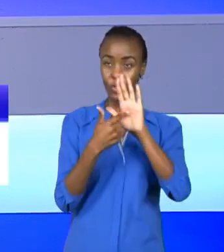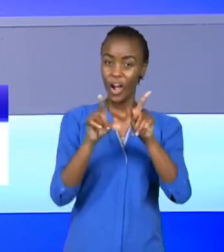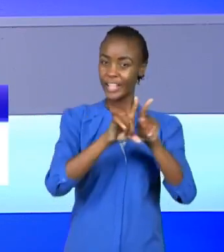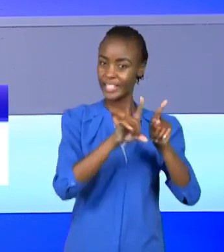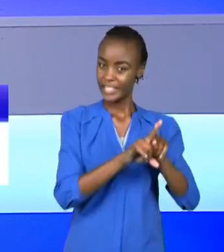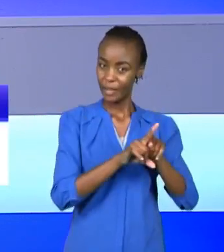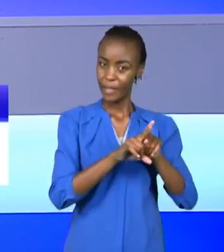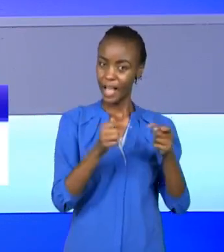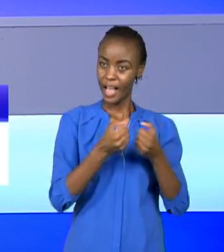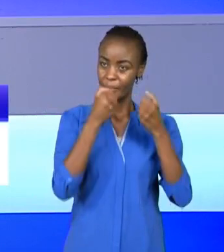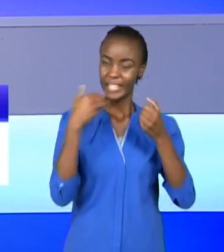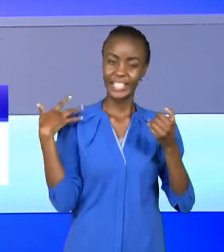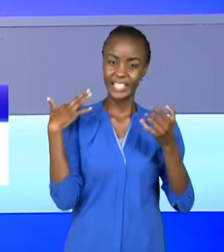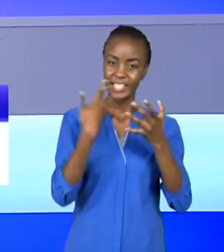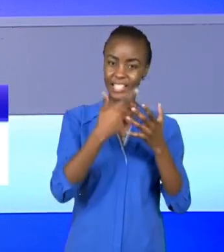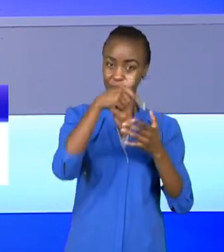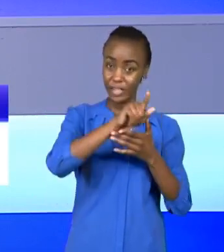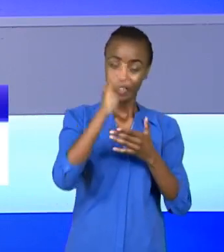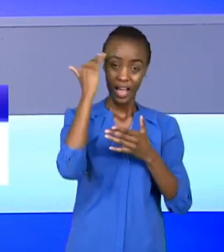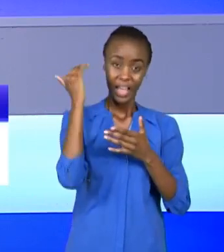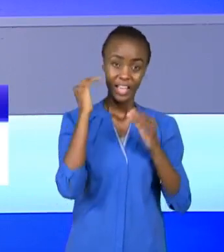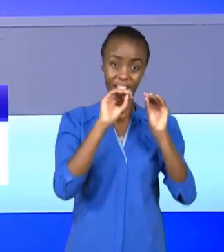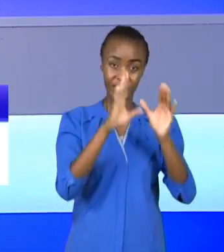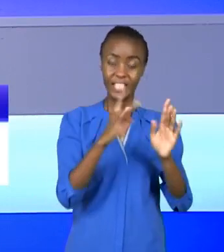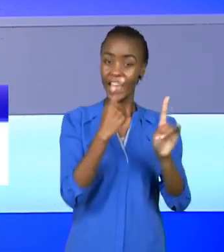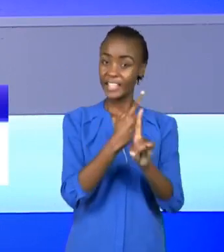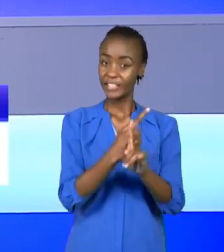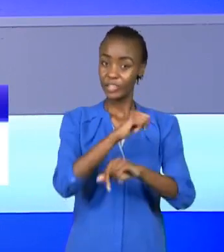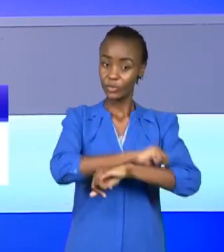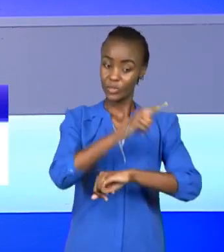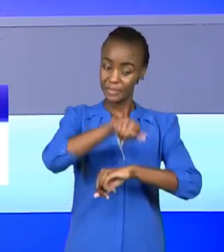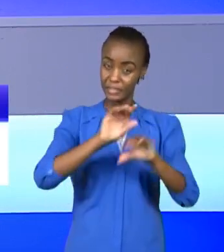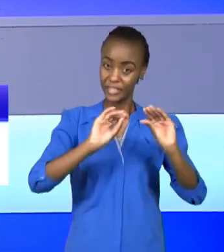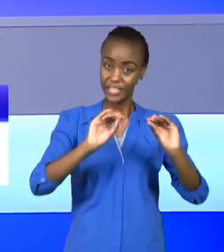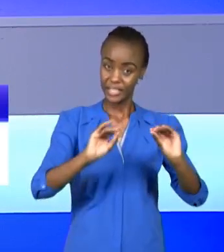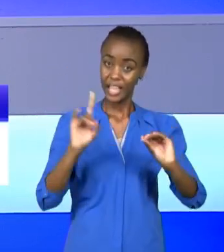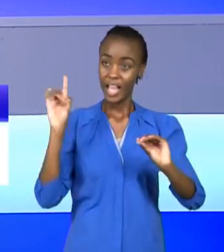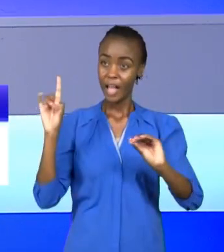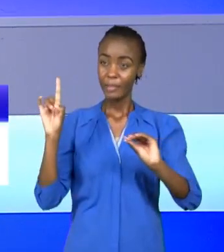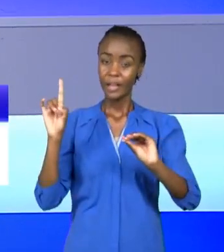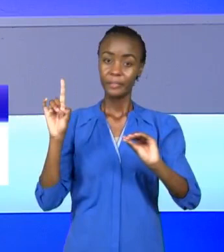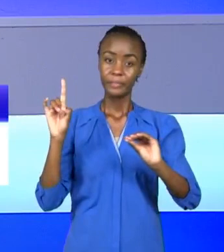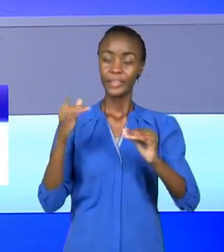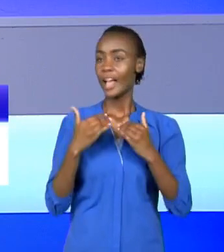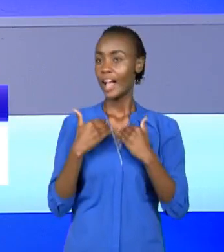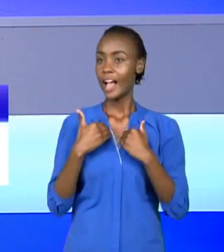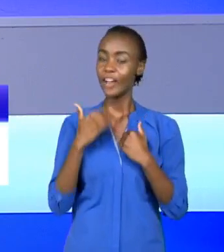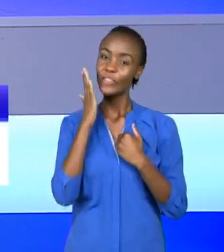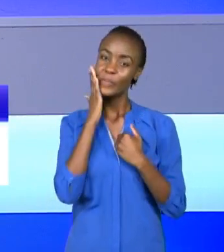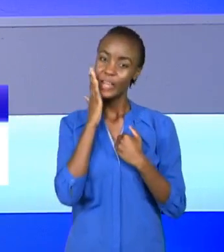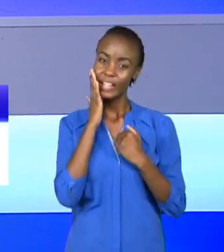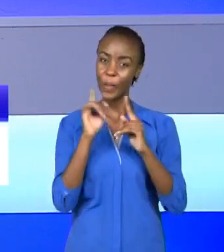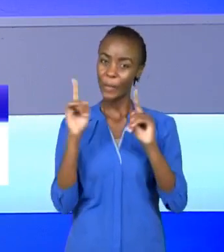posted by a few of the schools she has been the principal. Earlier today, our reporter Saza Munga spent time with the fierce but motherly